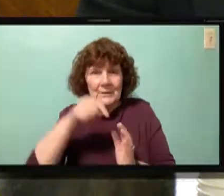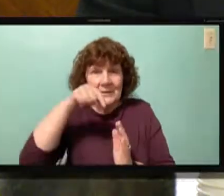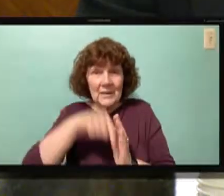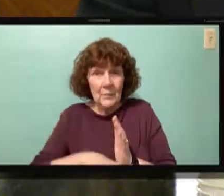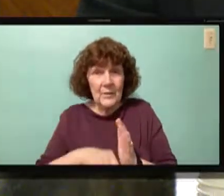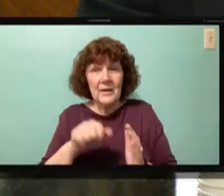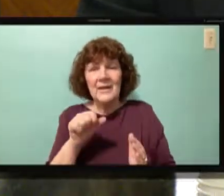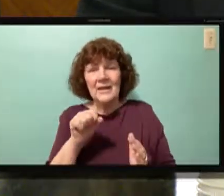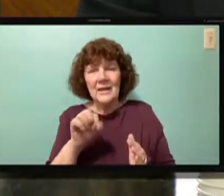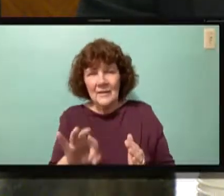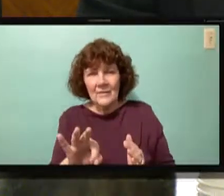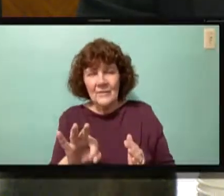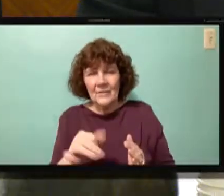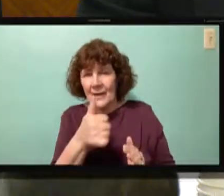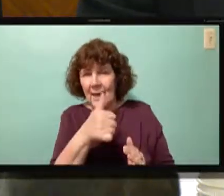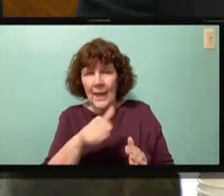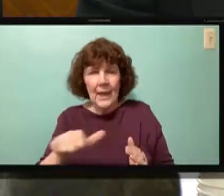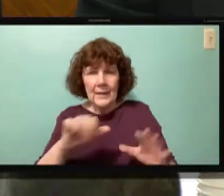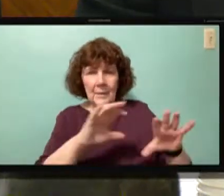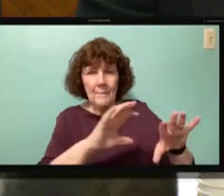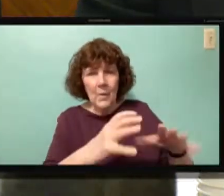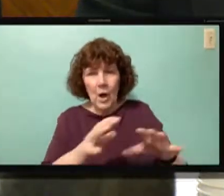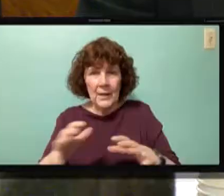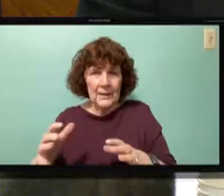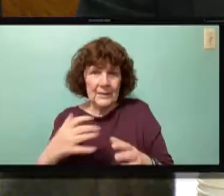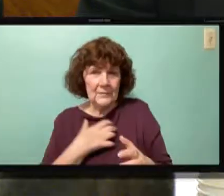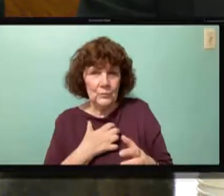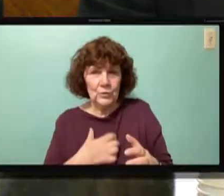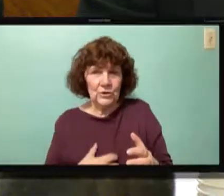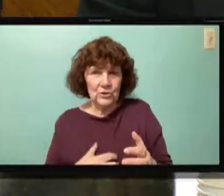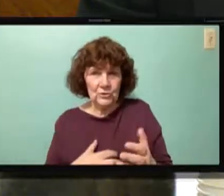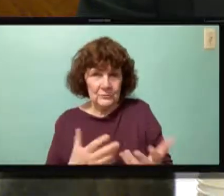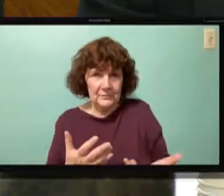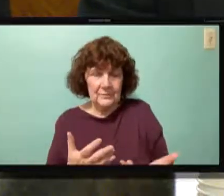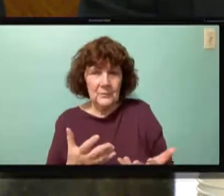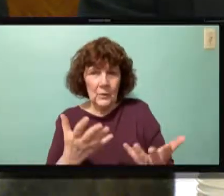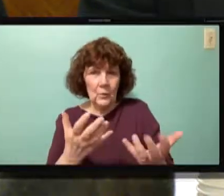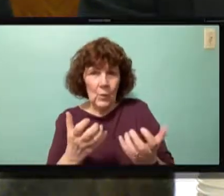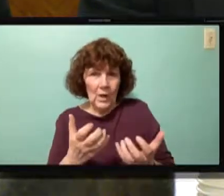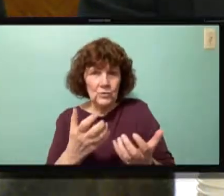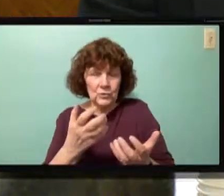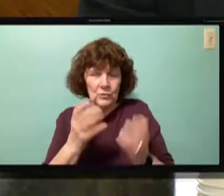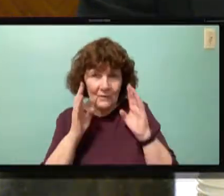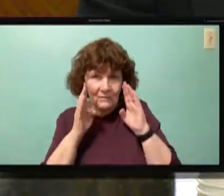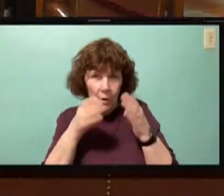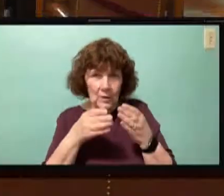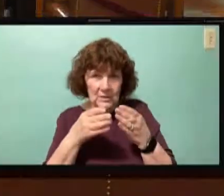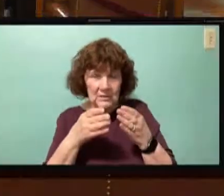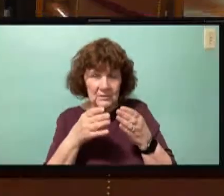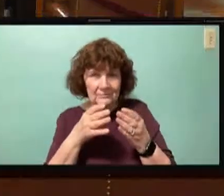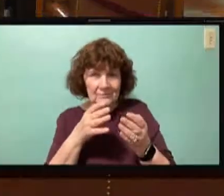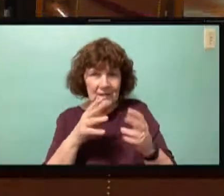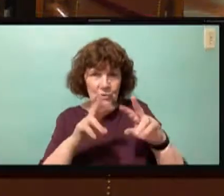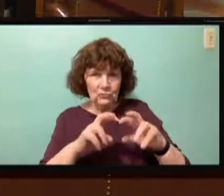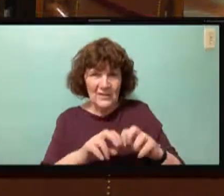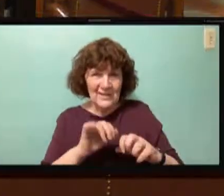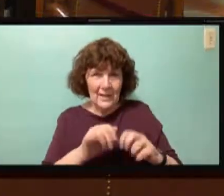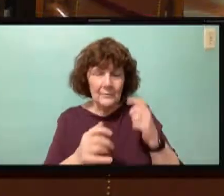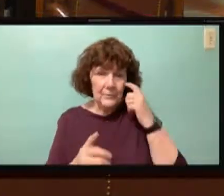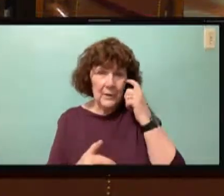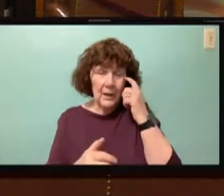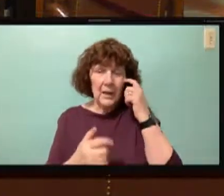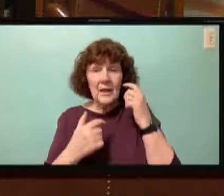from whichever body would be most appropriate to address. And I'll just also add, as